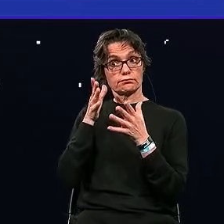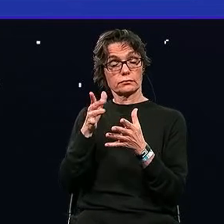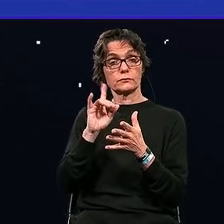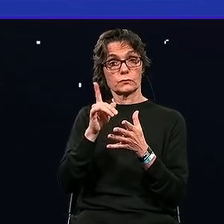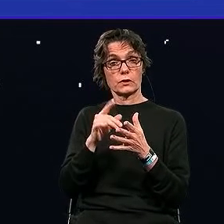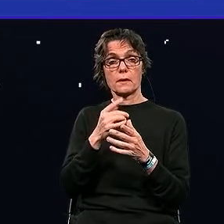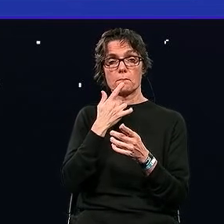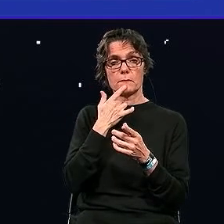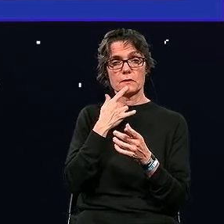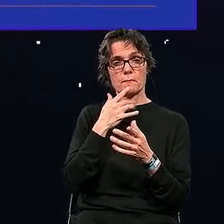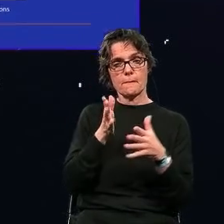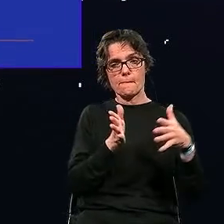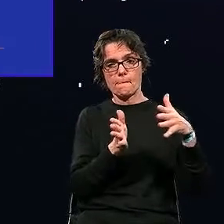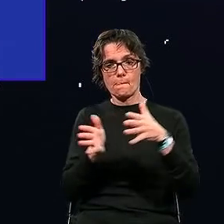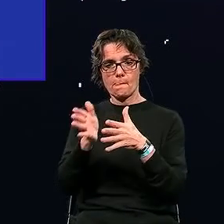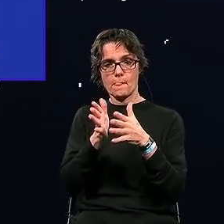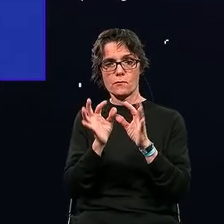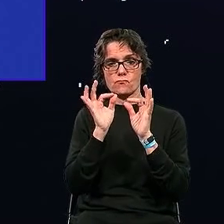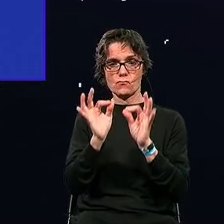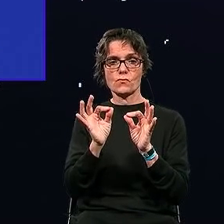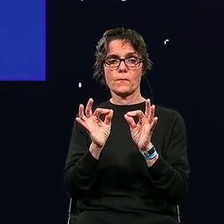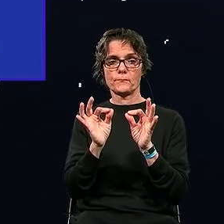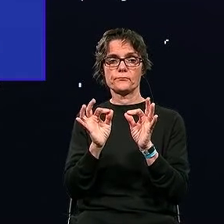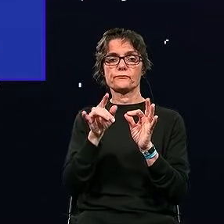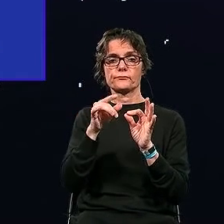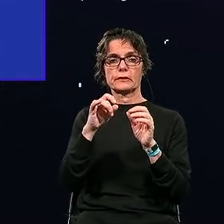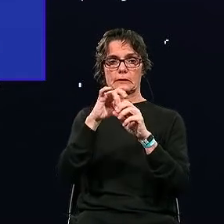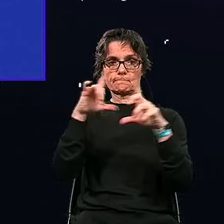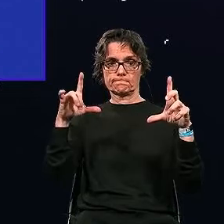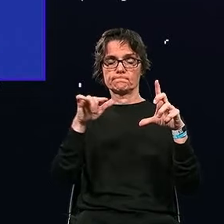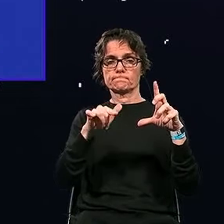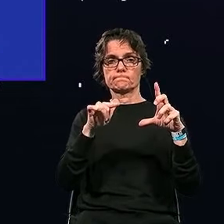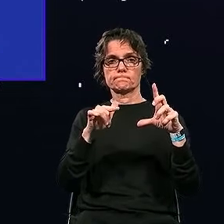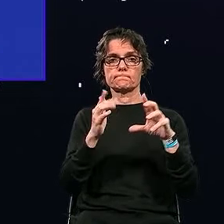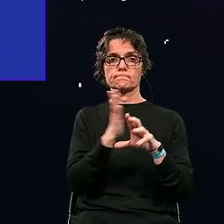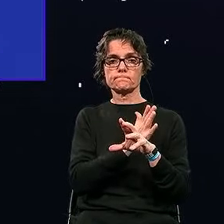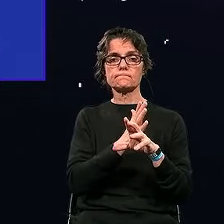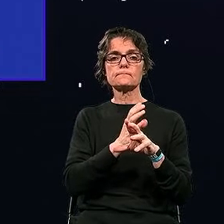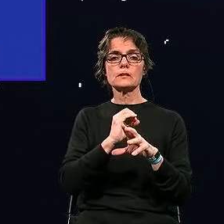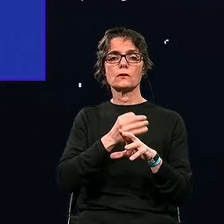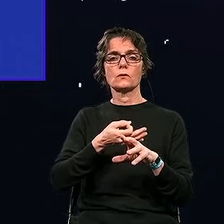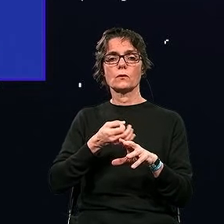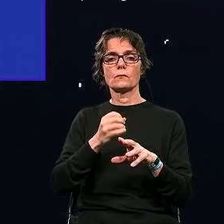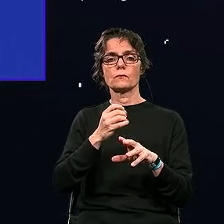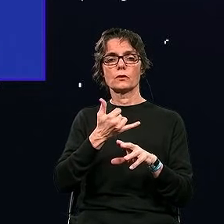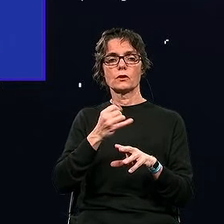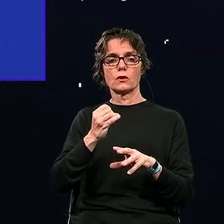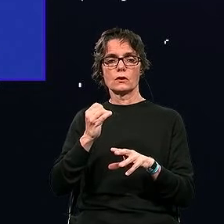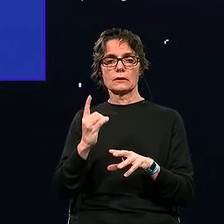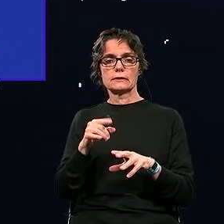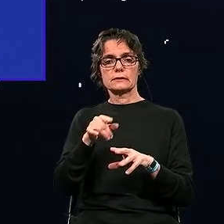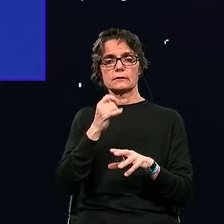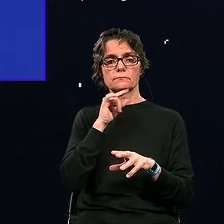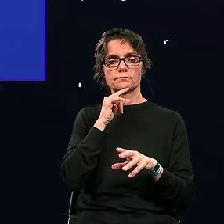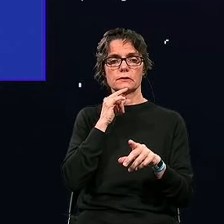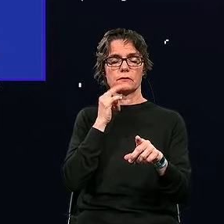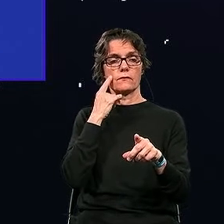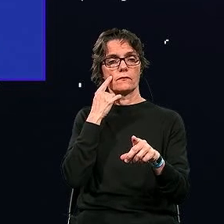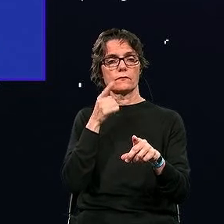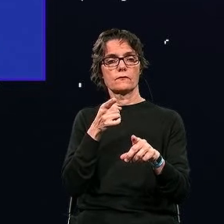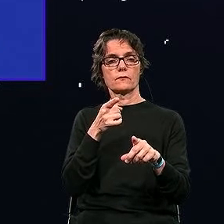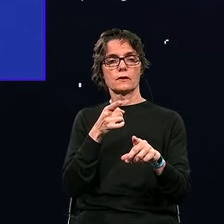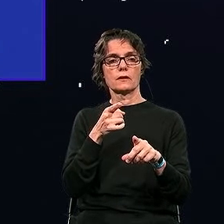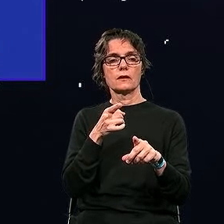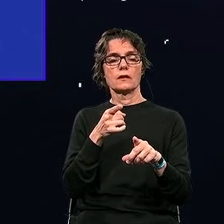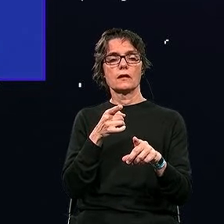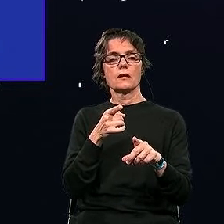1.5 degree pathway, the Paris pathway. This chart was done before the COP26 conference. You can see current pledges then were